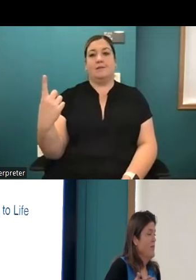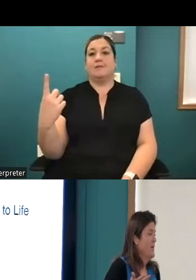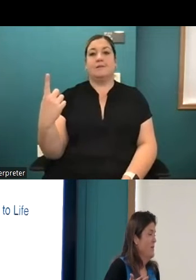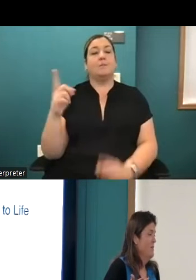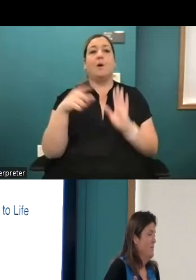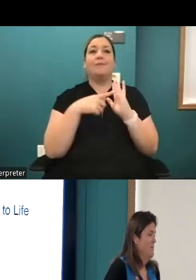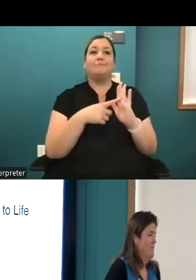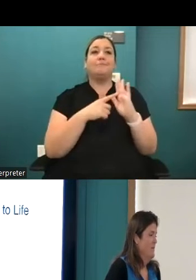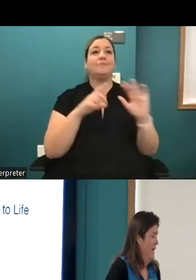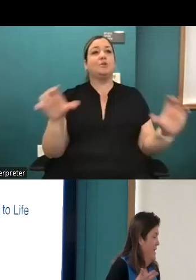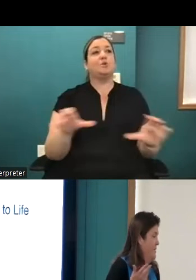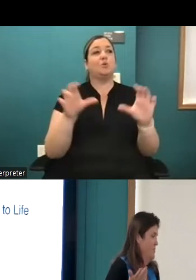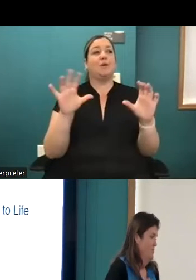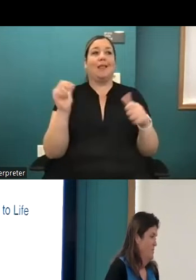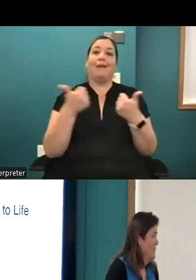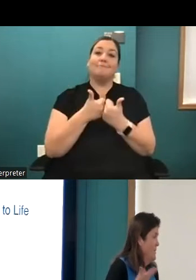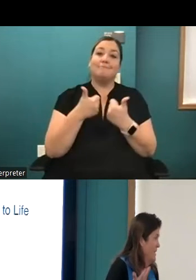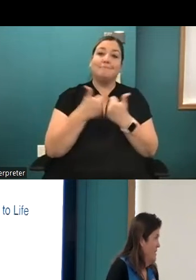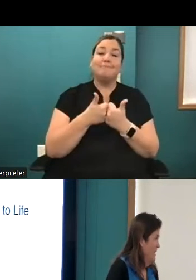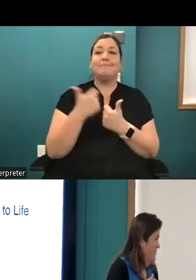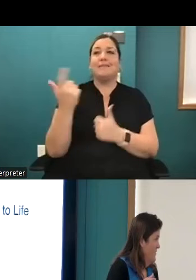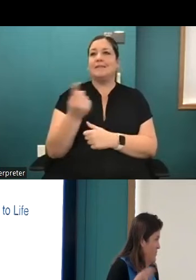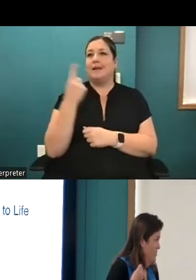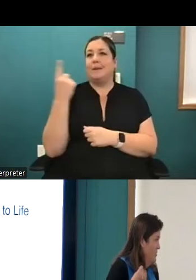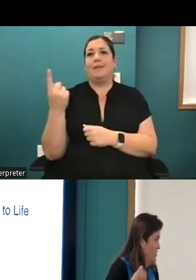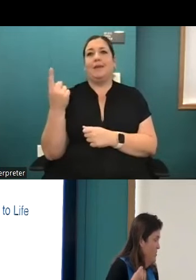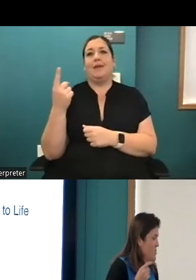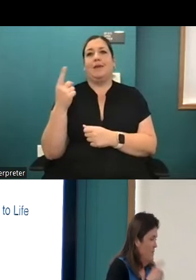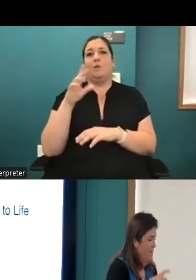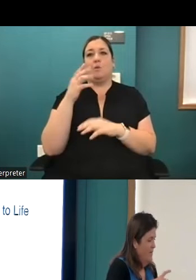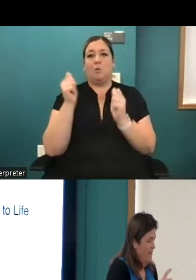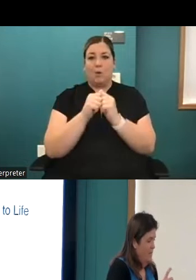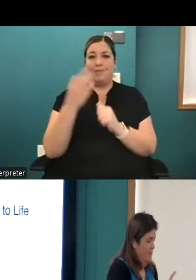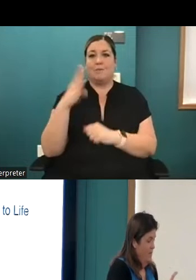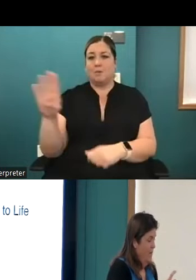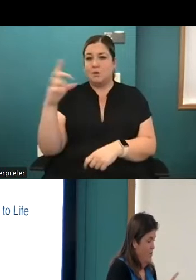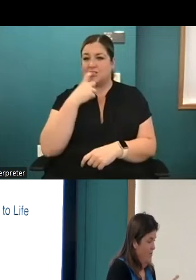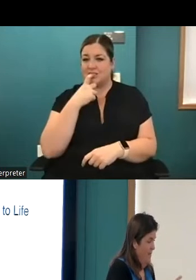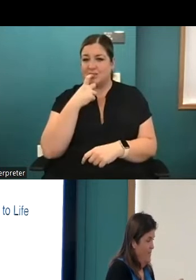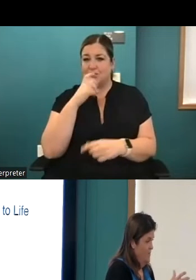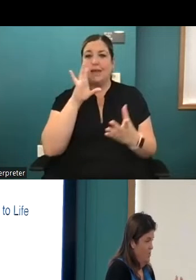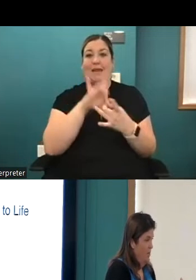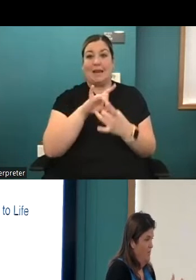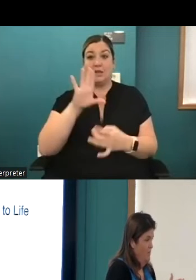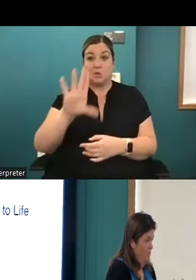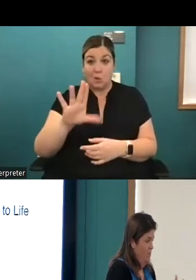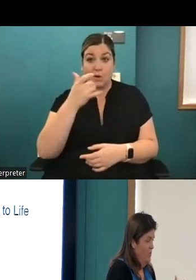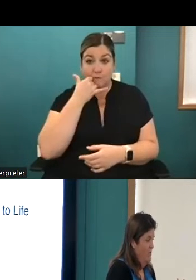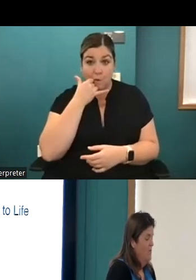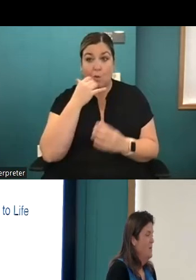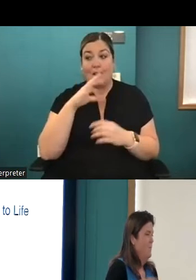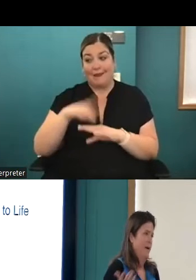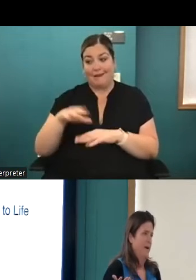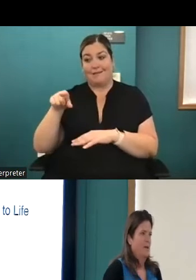you're doing games or something like via Bluetooth, you can be connected on your device with the child via